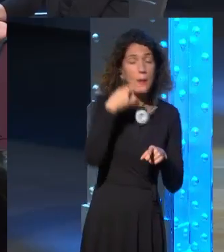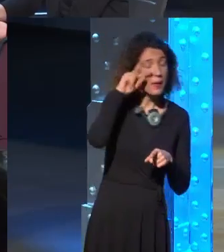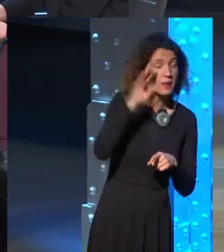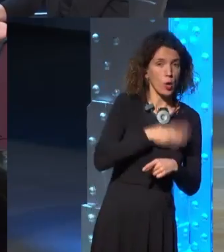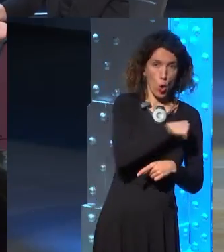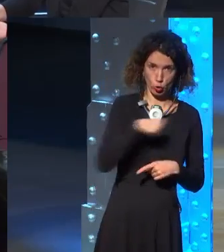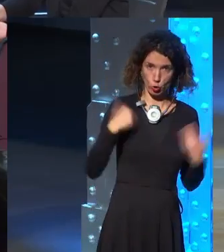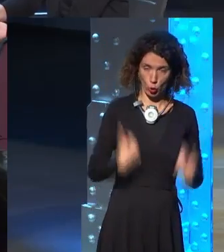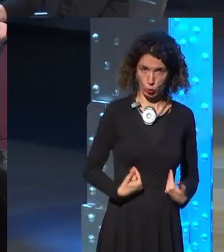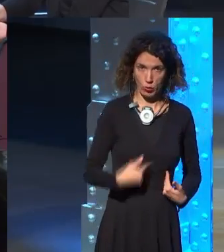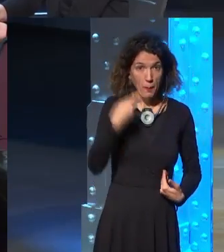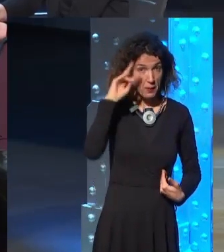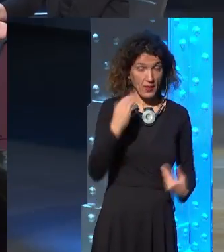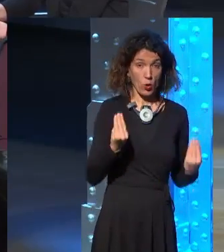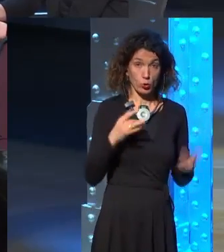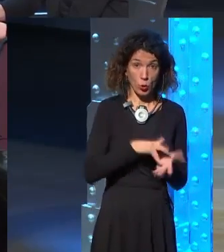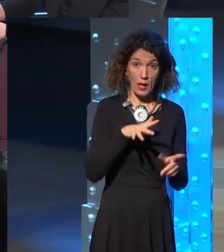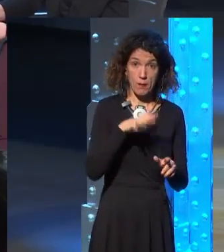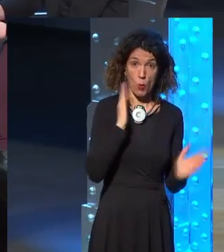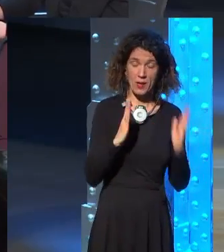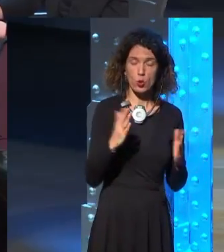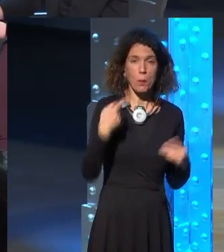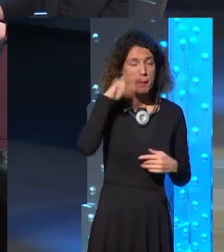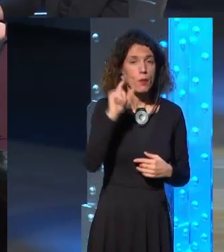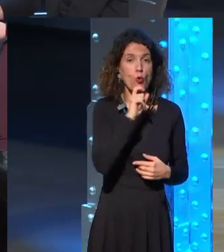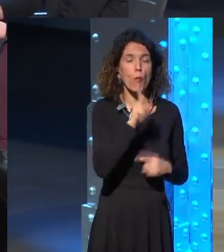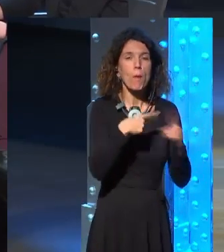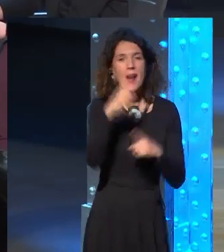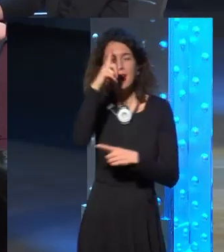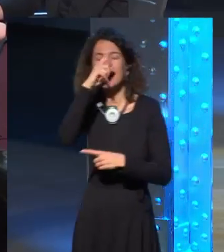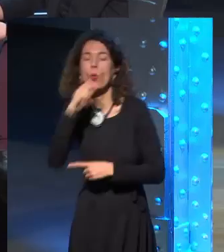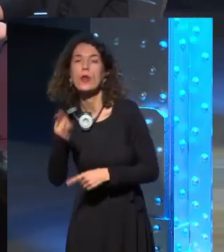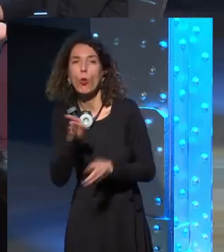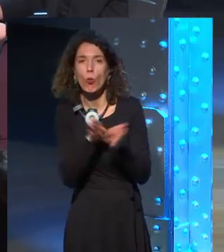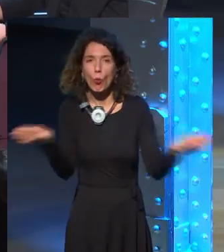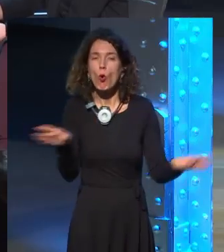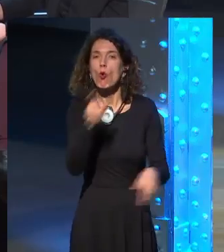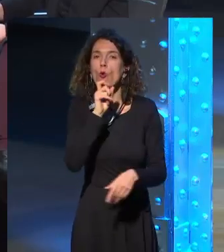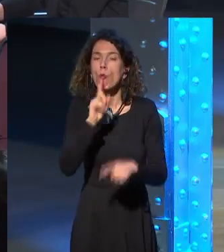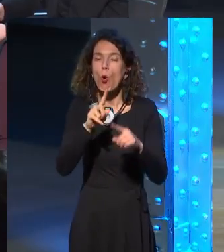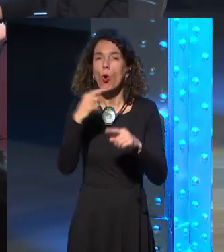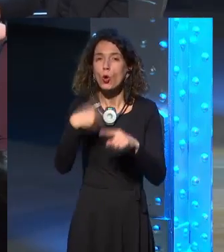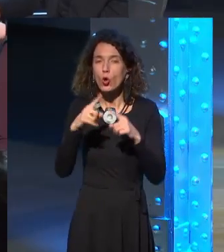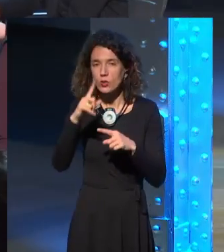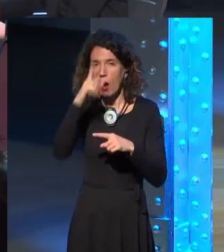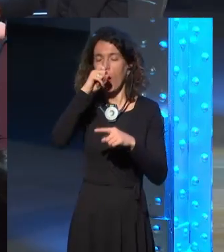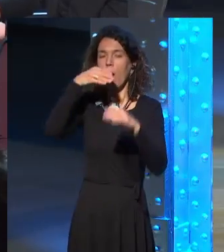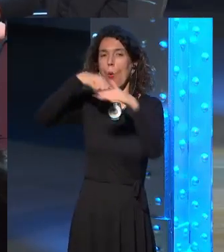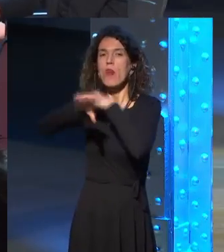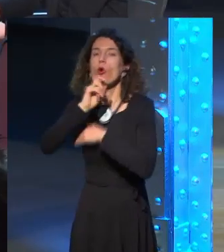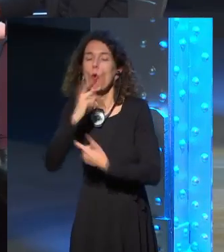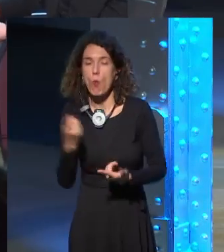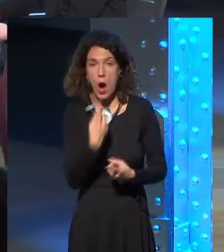how we experience this moment, and the remembering self. How do we remember things afterwards? So some of you probably know